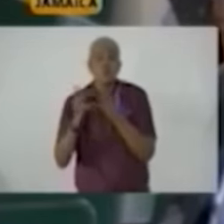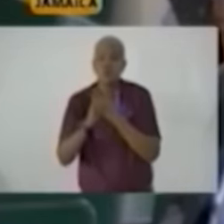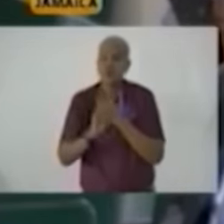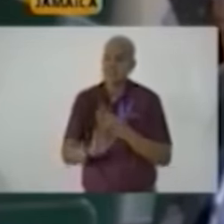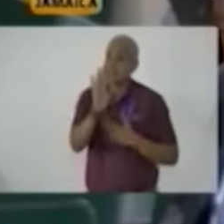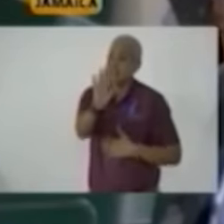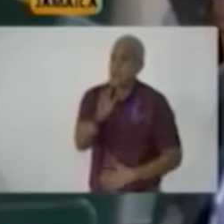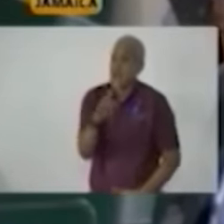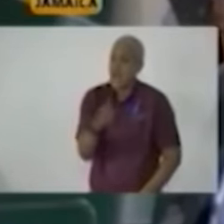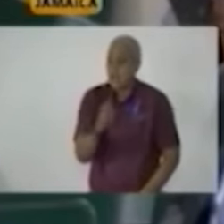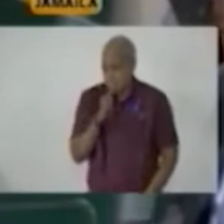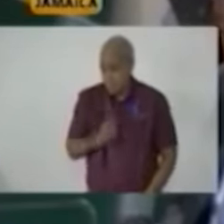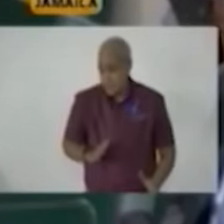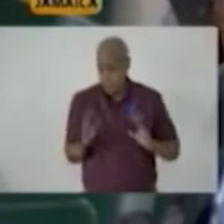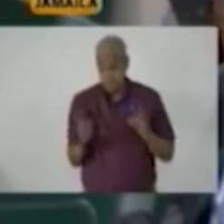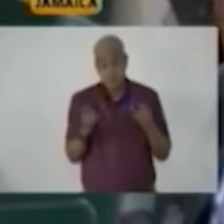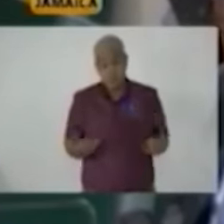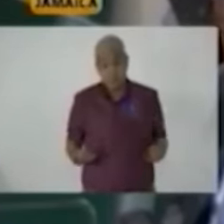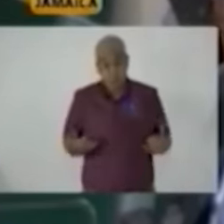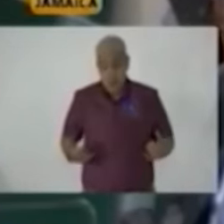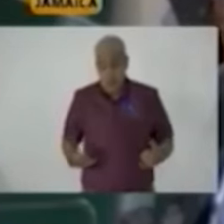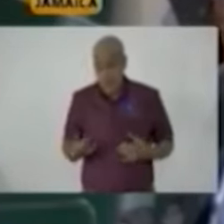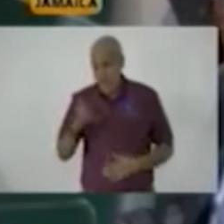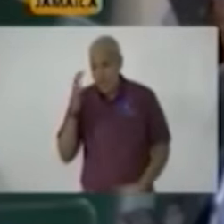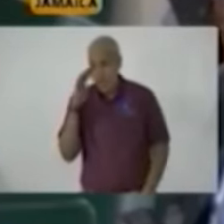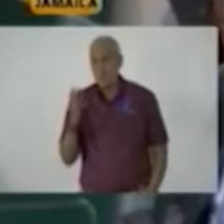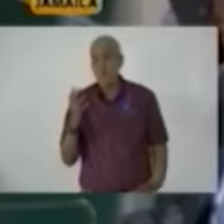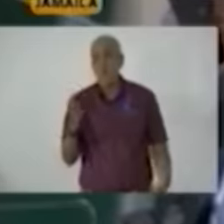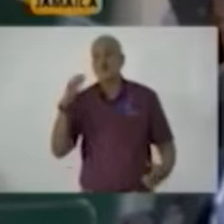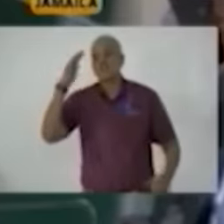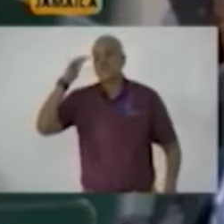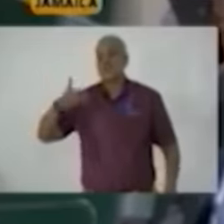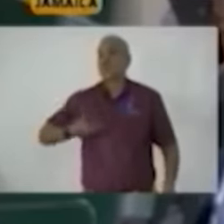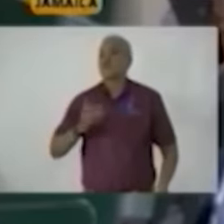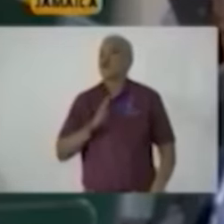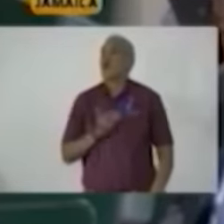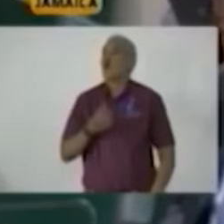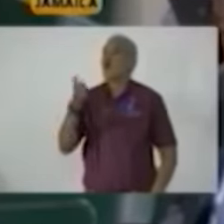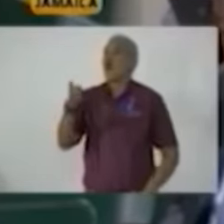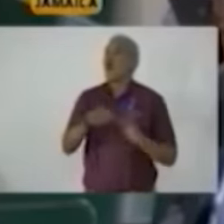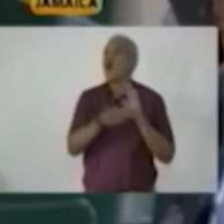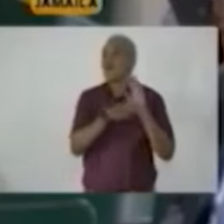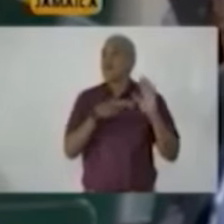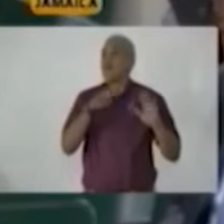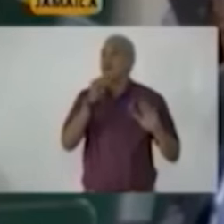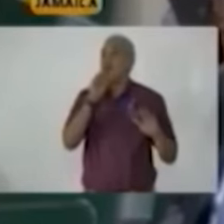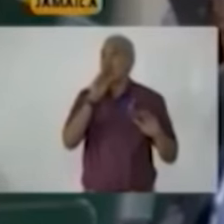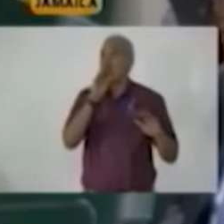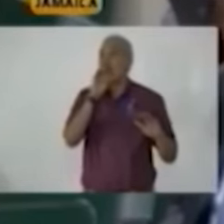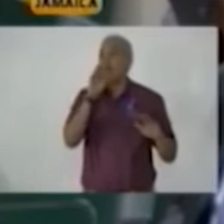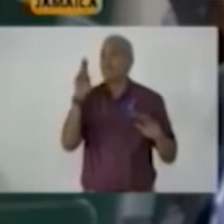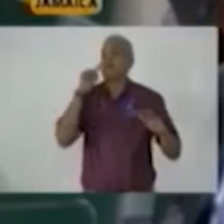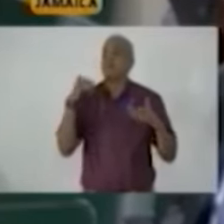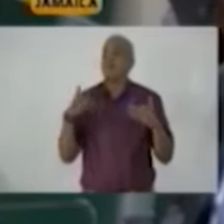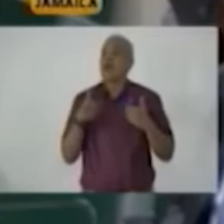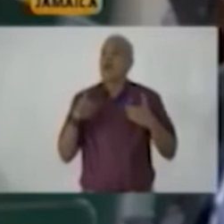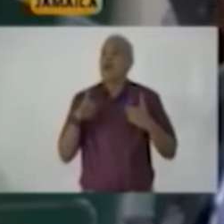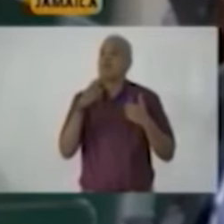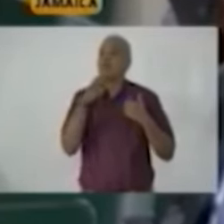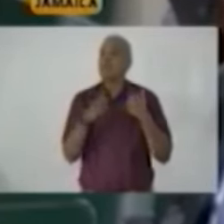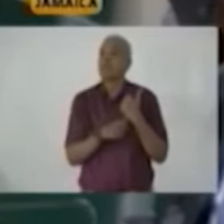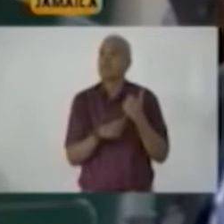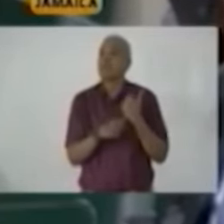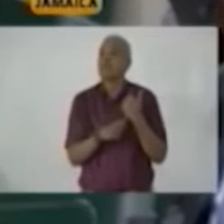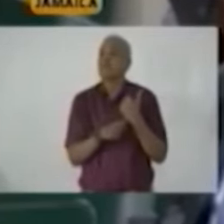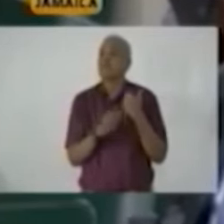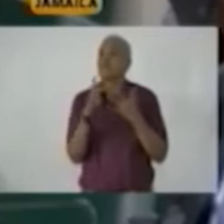Speaker. But today, I would like to introduce our brand ambassador for the Animal Assisted Program.